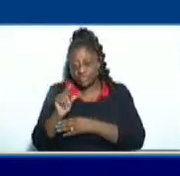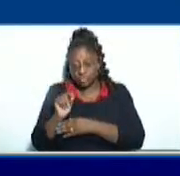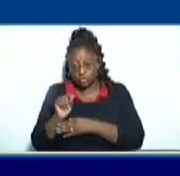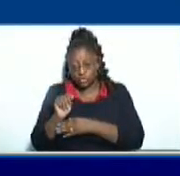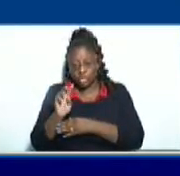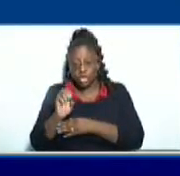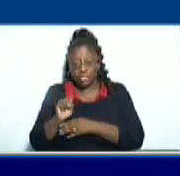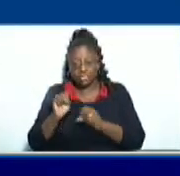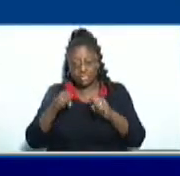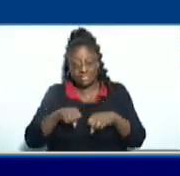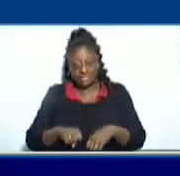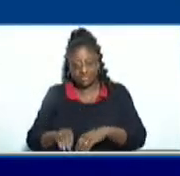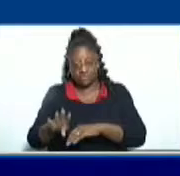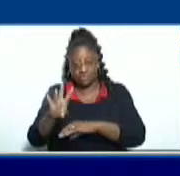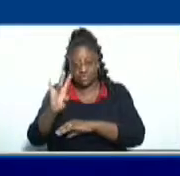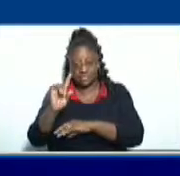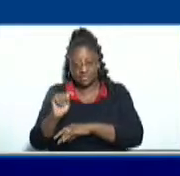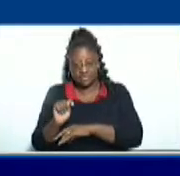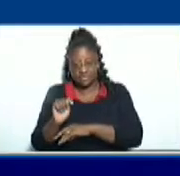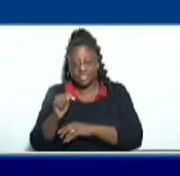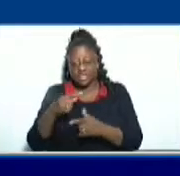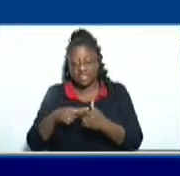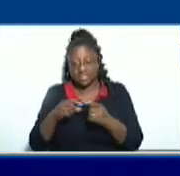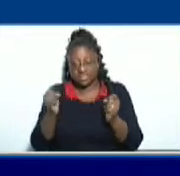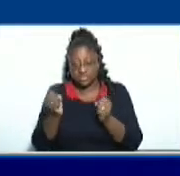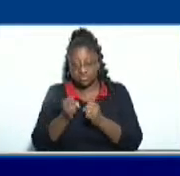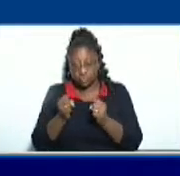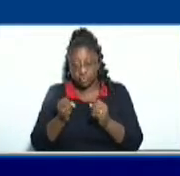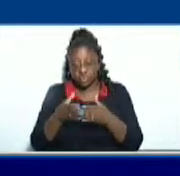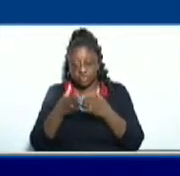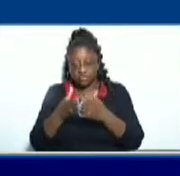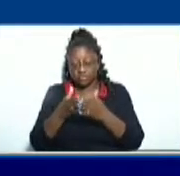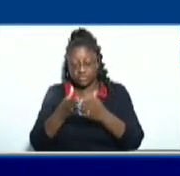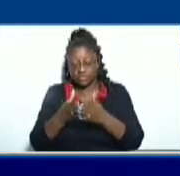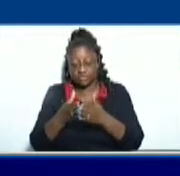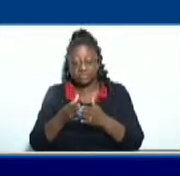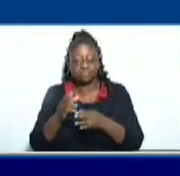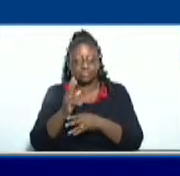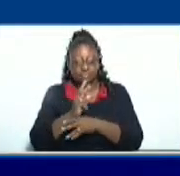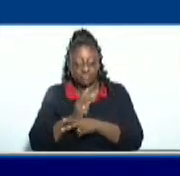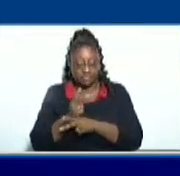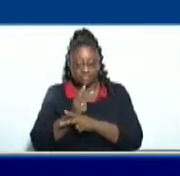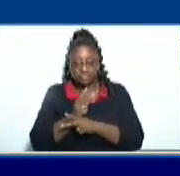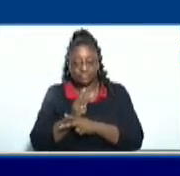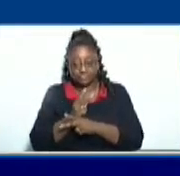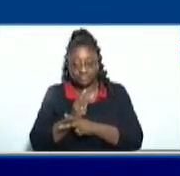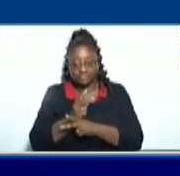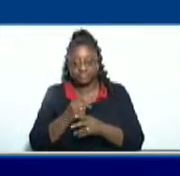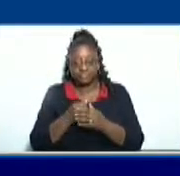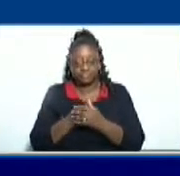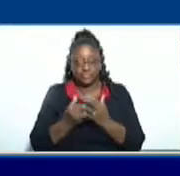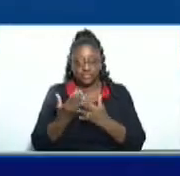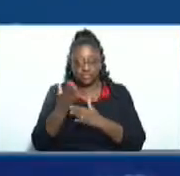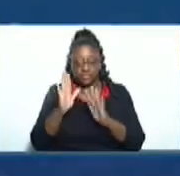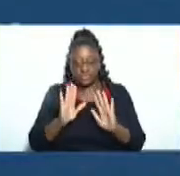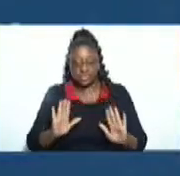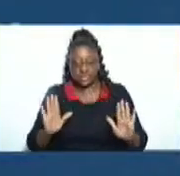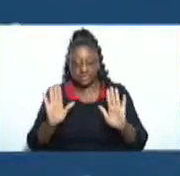knots. Those wave heights choppy at 4 to 7 feet, maintaining caution flags for the central and southeastern bombers tomorrow through